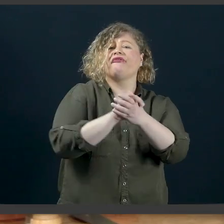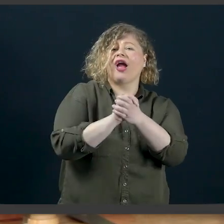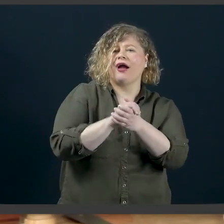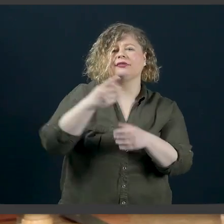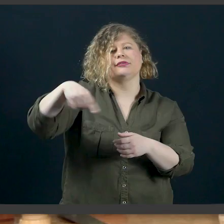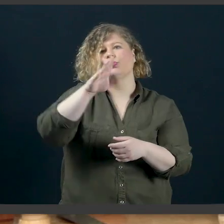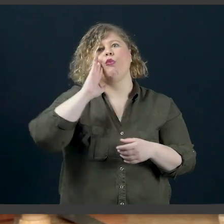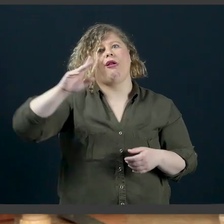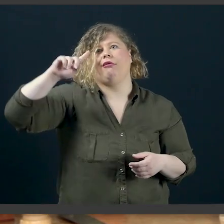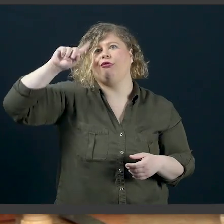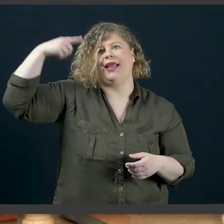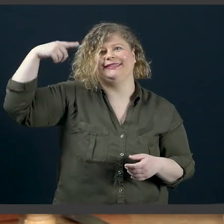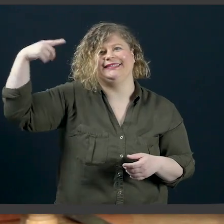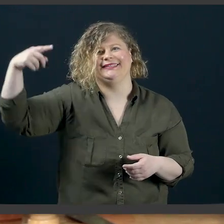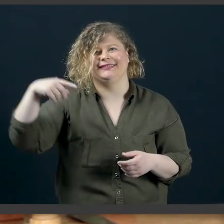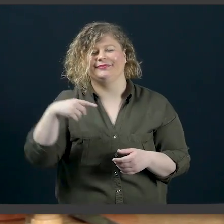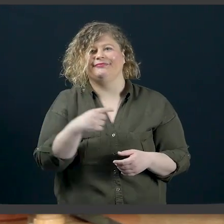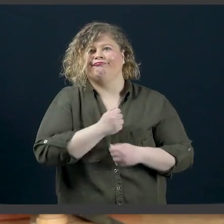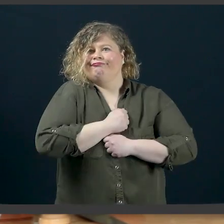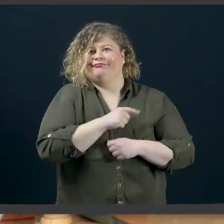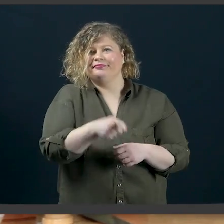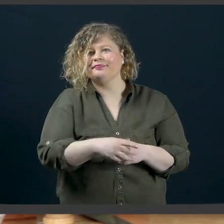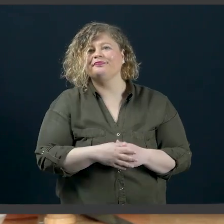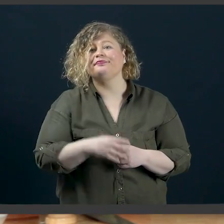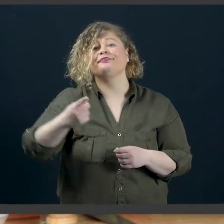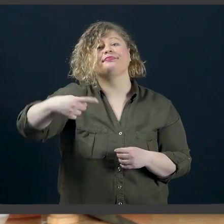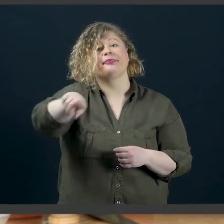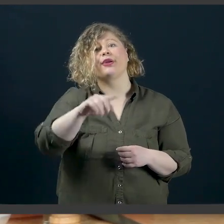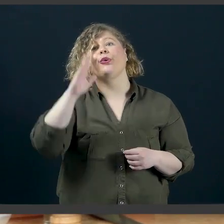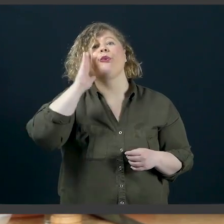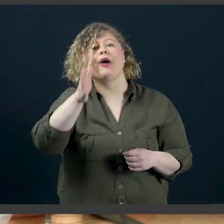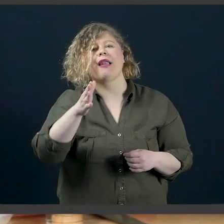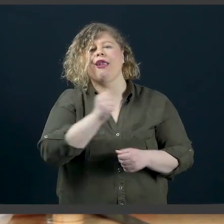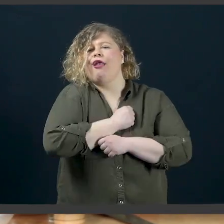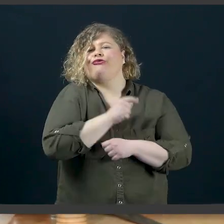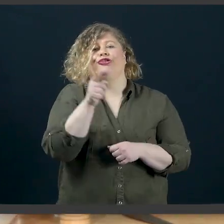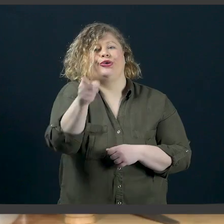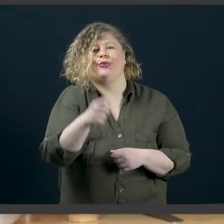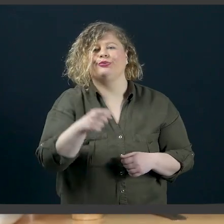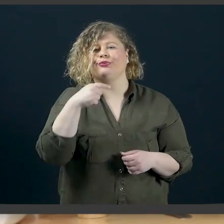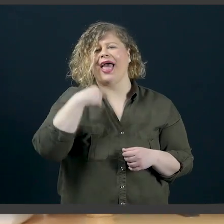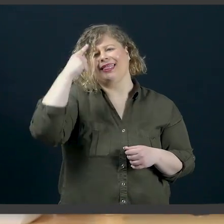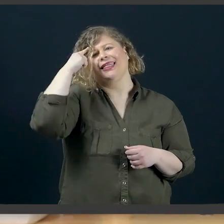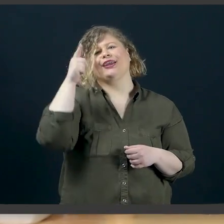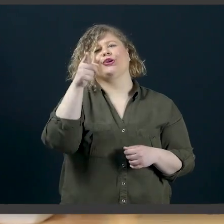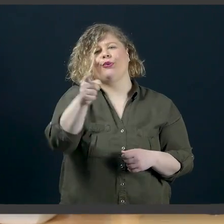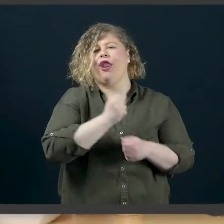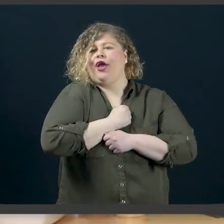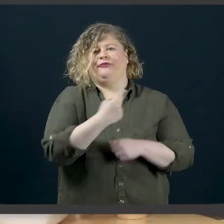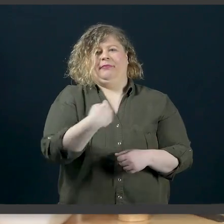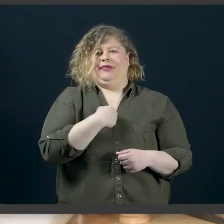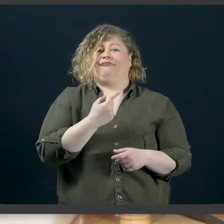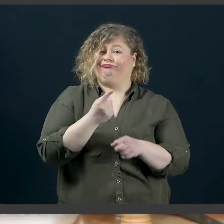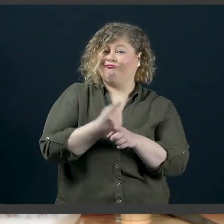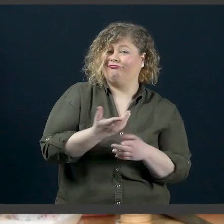And if you serve this platter to your friends, they will get crazy. They will love you. I think you love